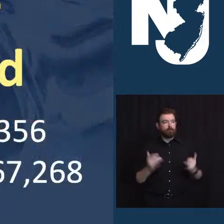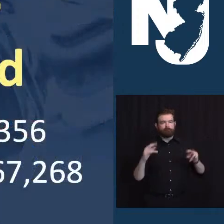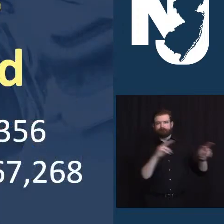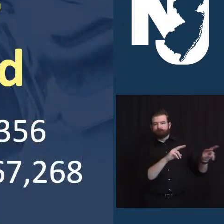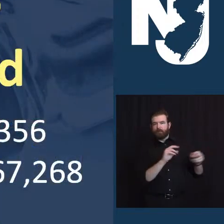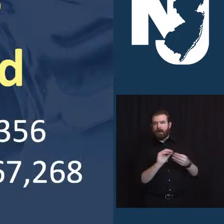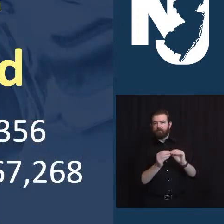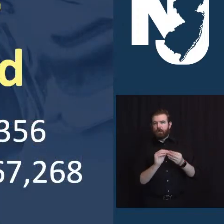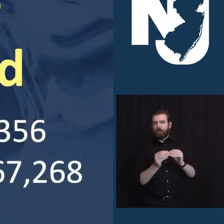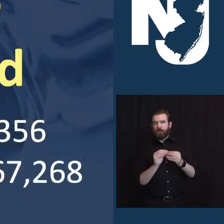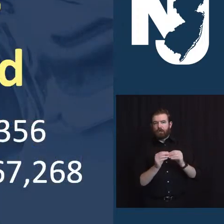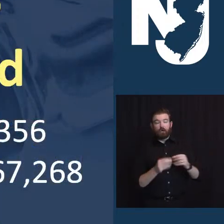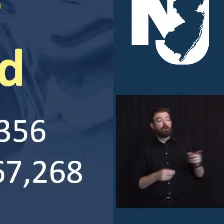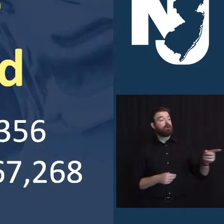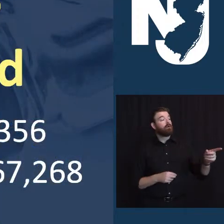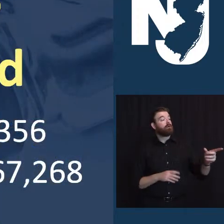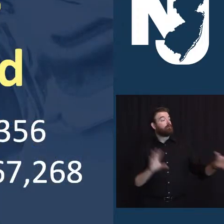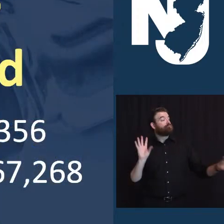a total of